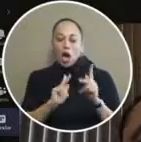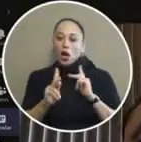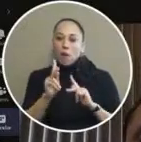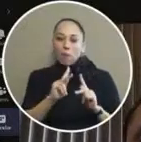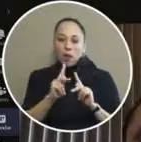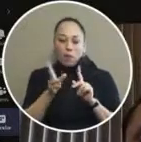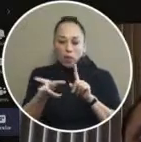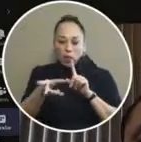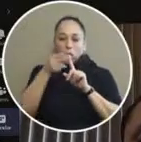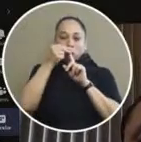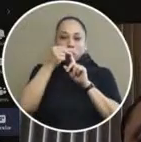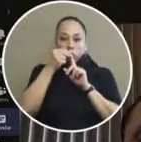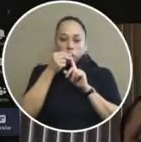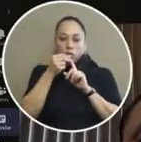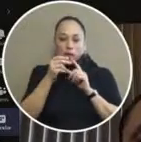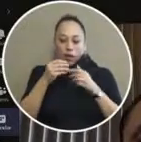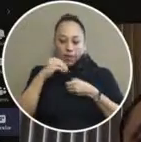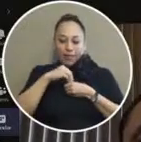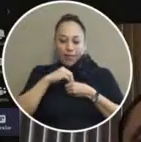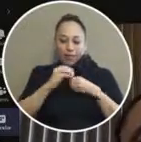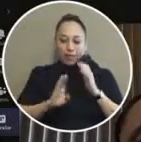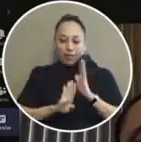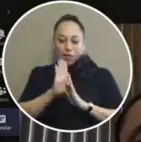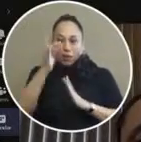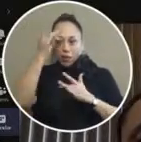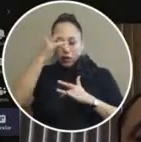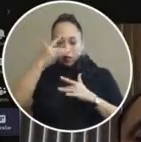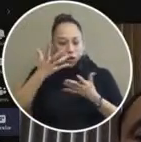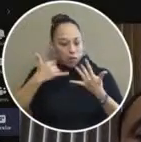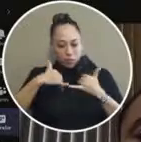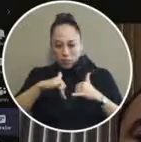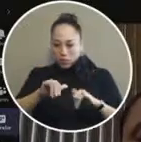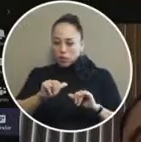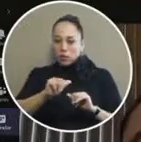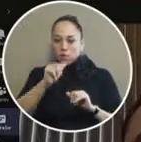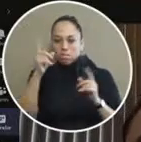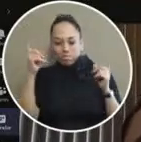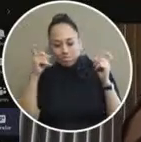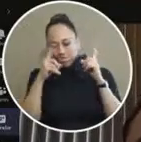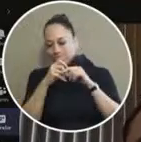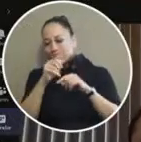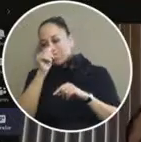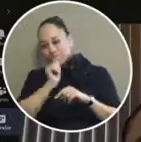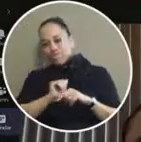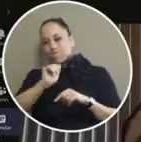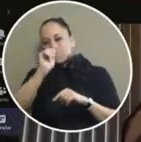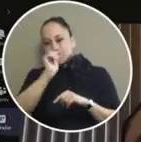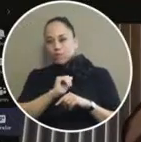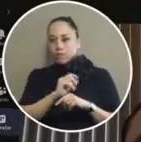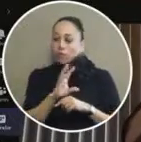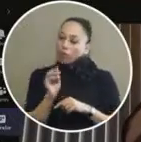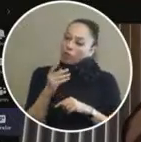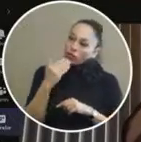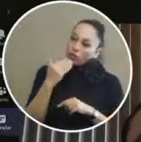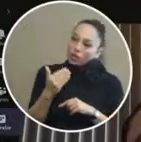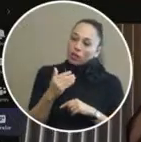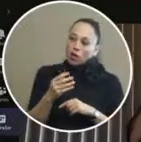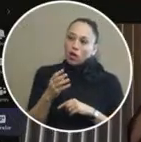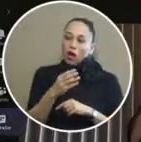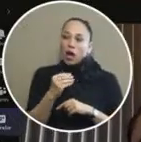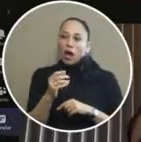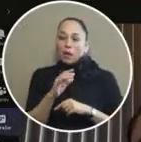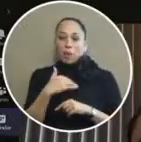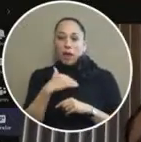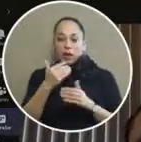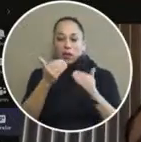to catch the virus, develop the disease, and still be subject to the complications. Okay, thank you. And then my